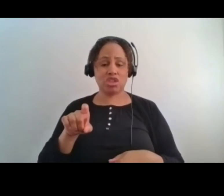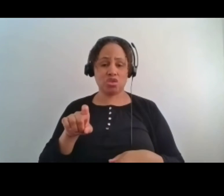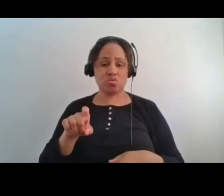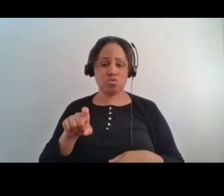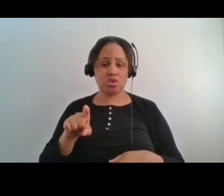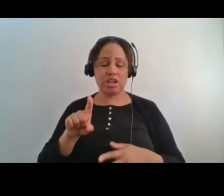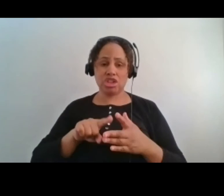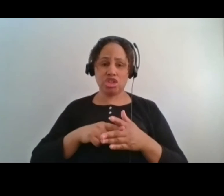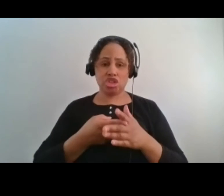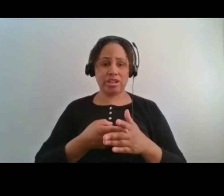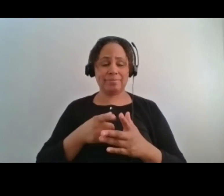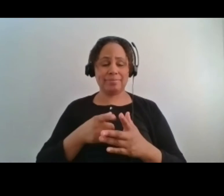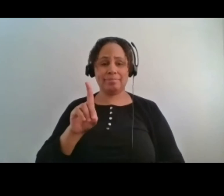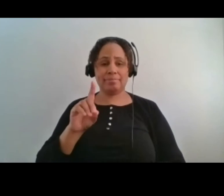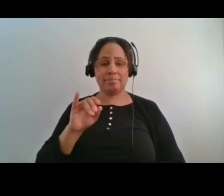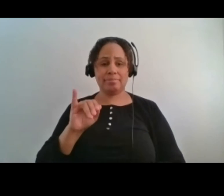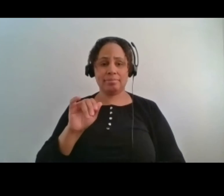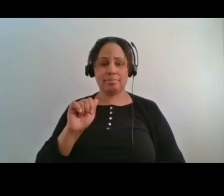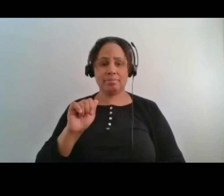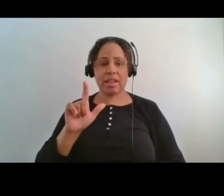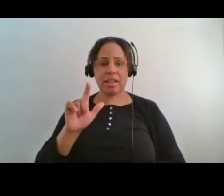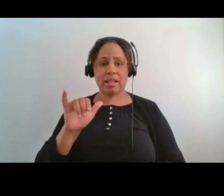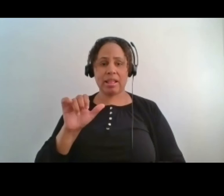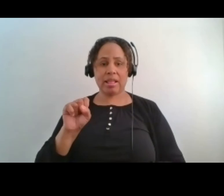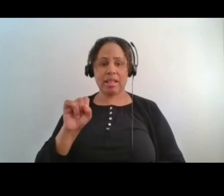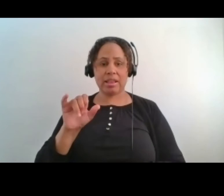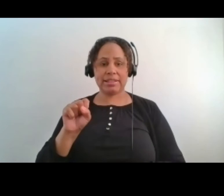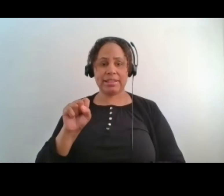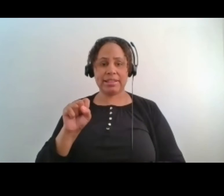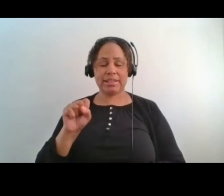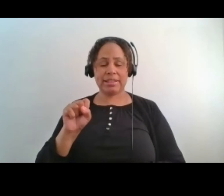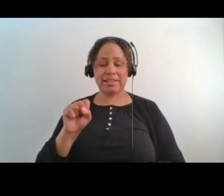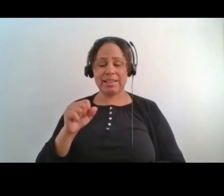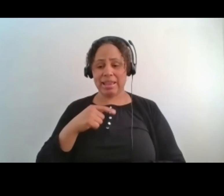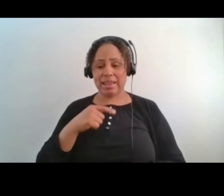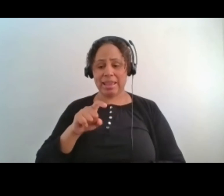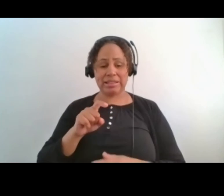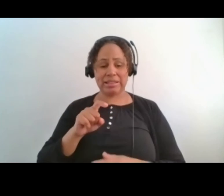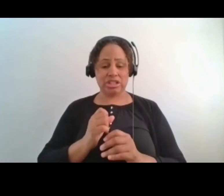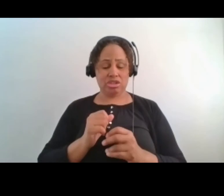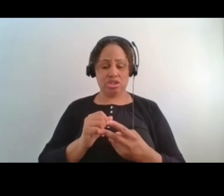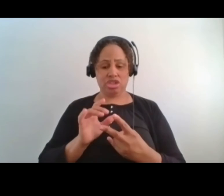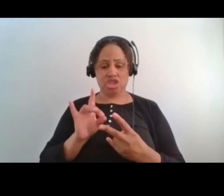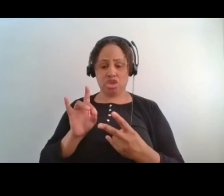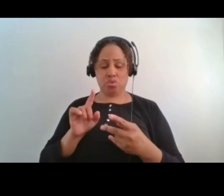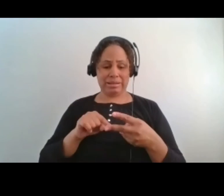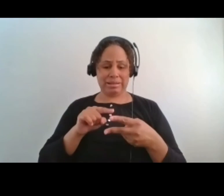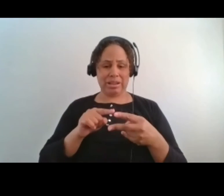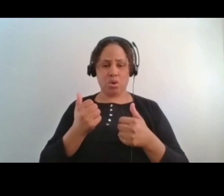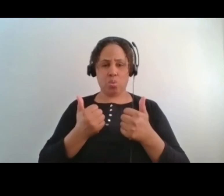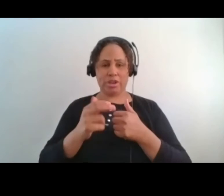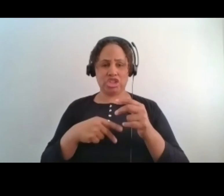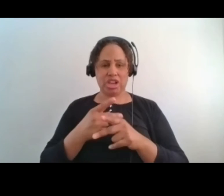start doing dialysis. So then I had to make a choice between hemodialysis or peritoneal dialysis, because like